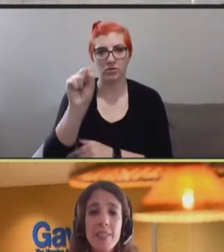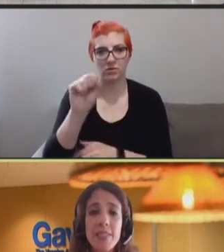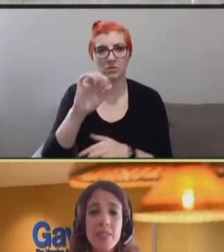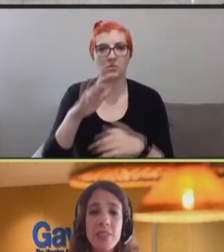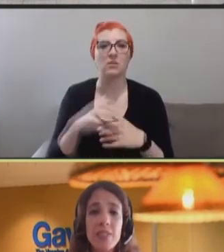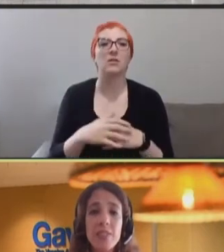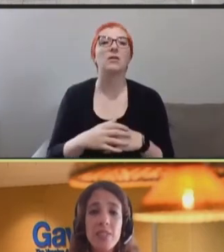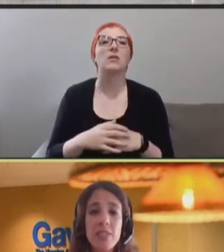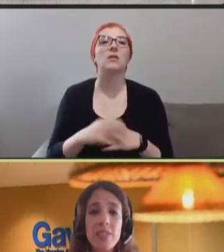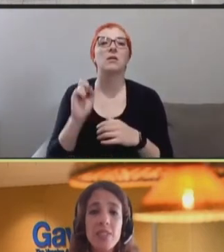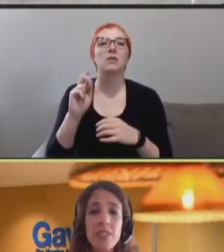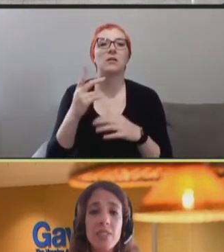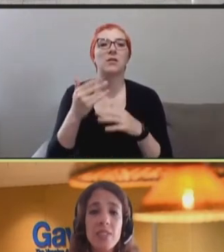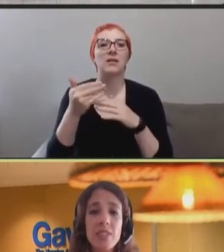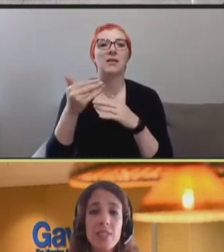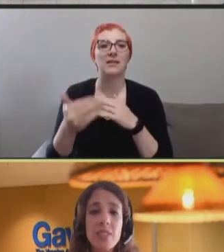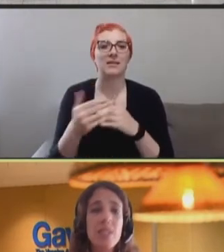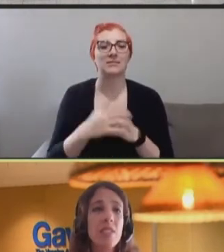please.